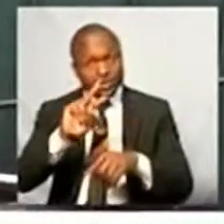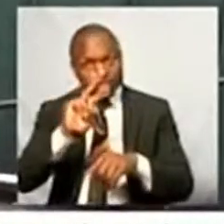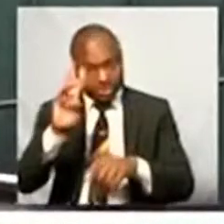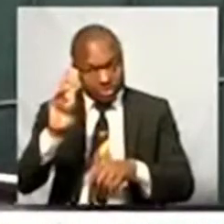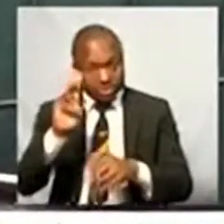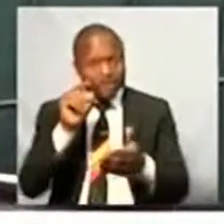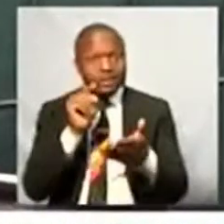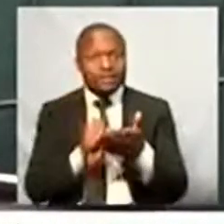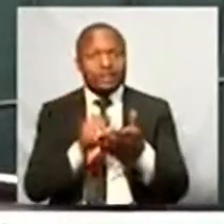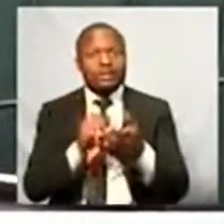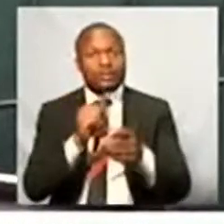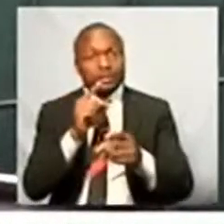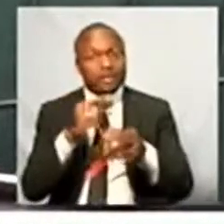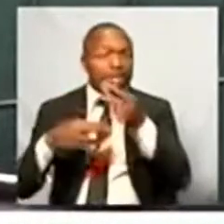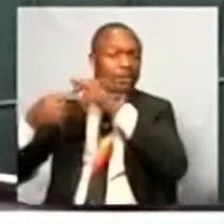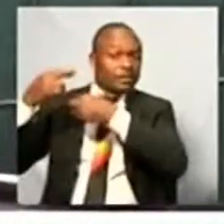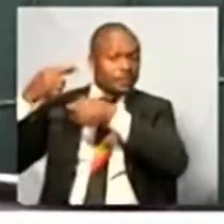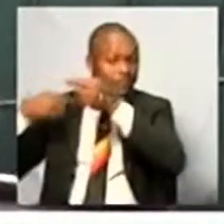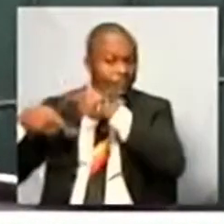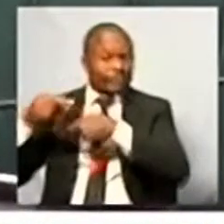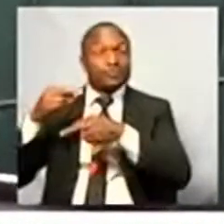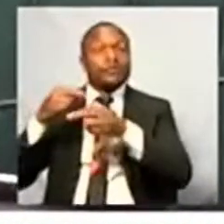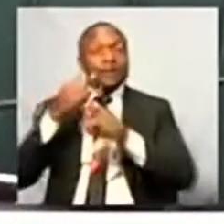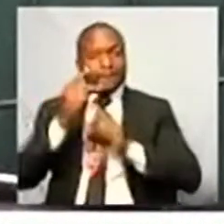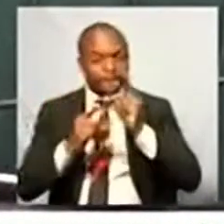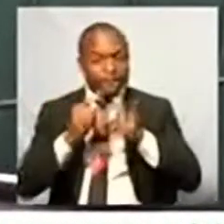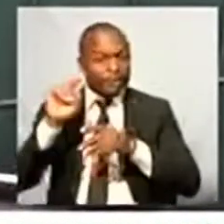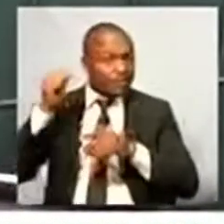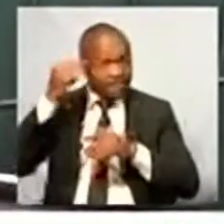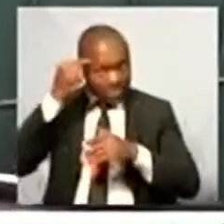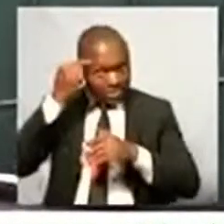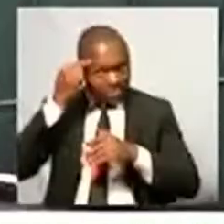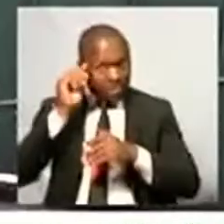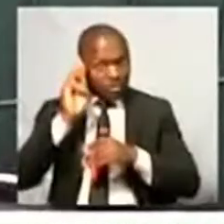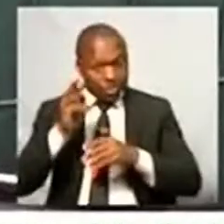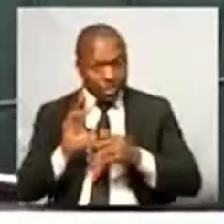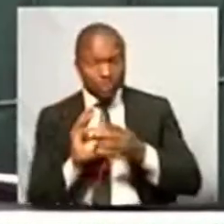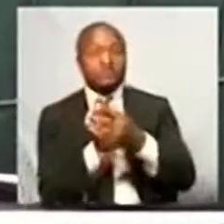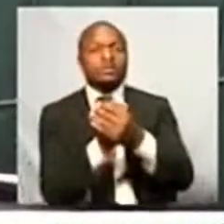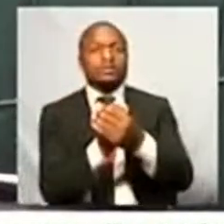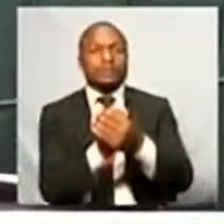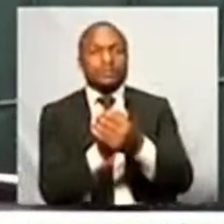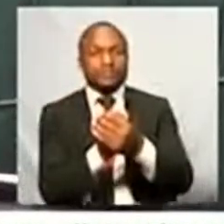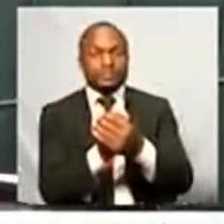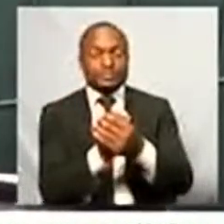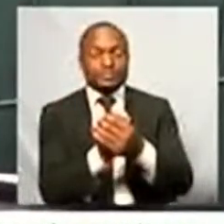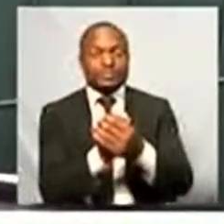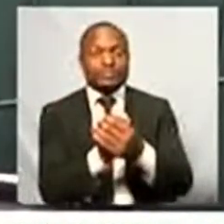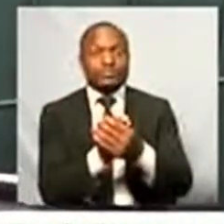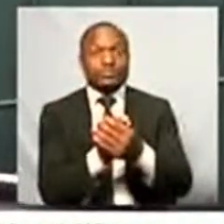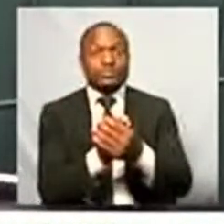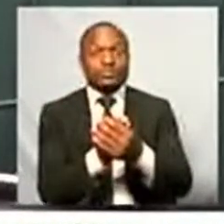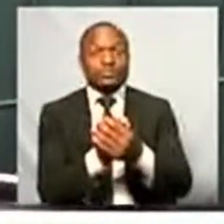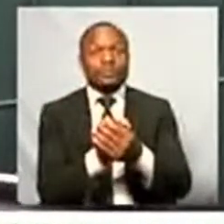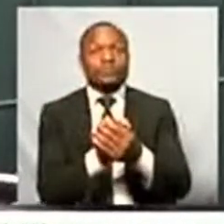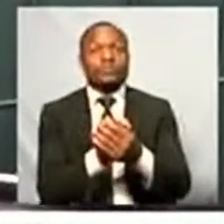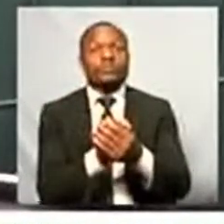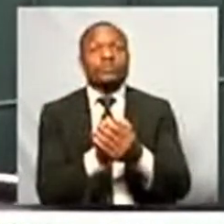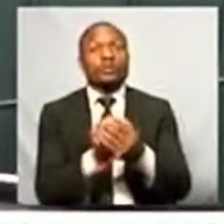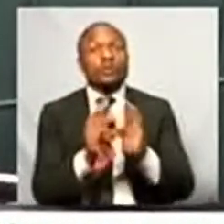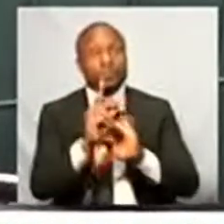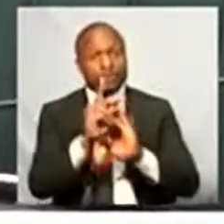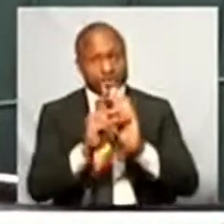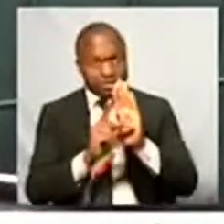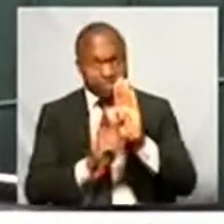this review process, Madam Speaker, that the government will actively consider provisions of the African Disability